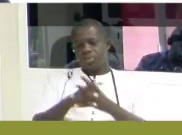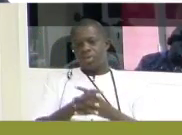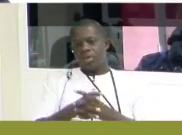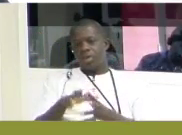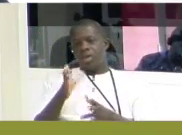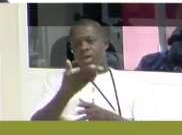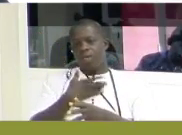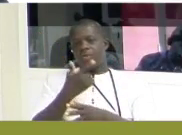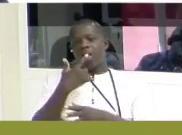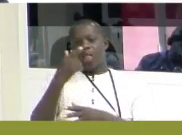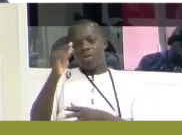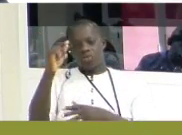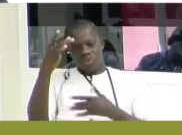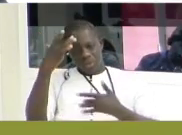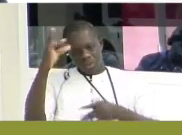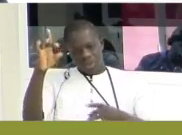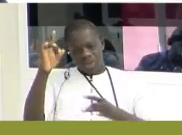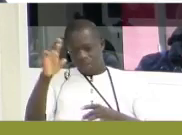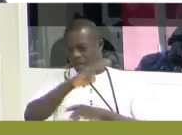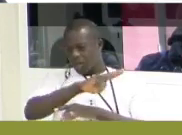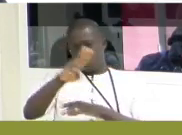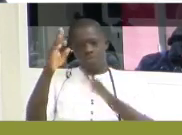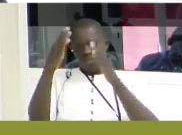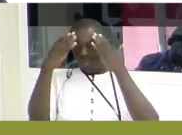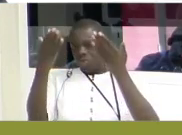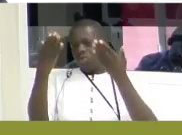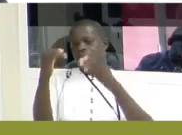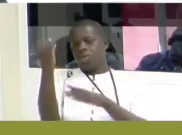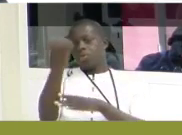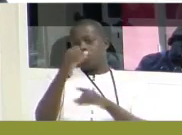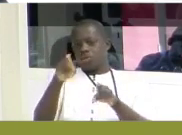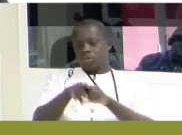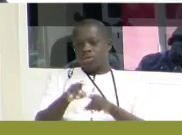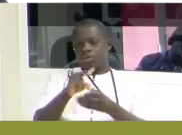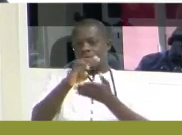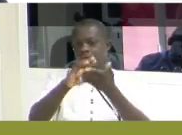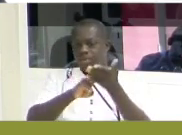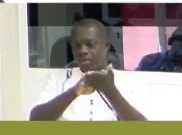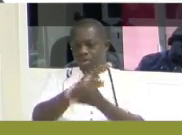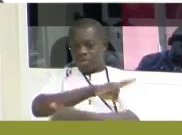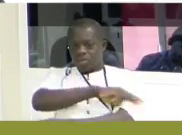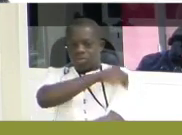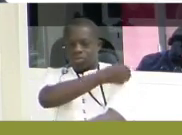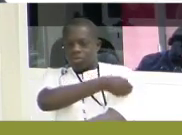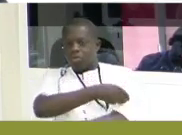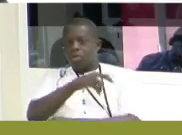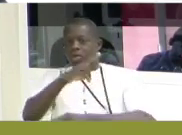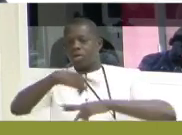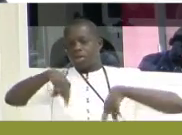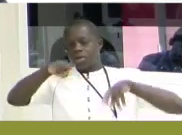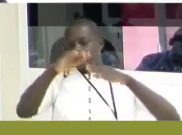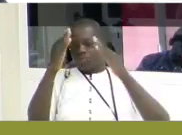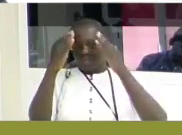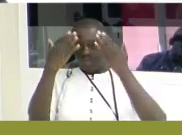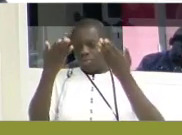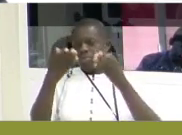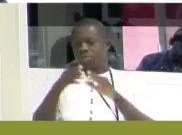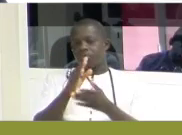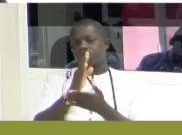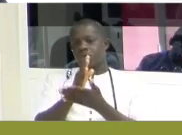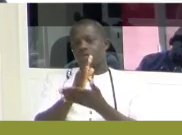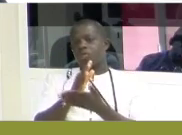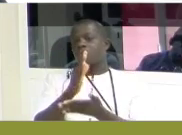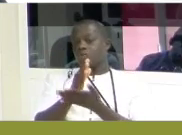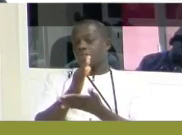diabetic, that I can confirm because I was not privy to the medical records. But what I can confirm in that story then was that yes, she was indeed